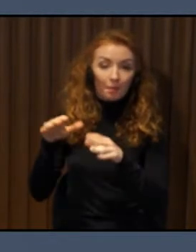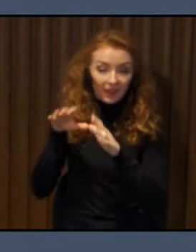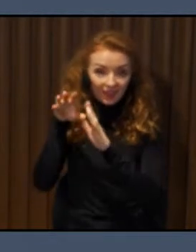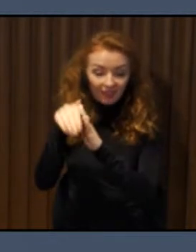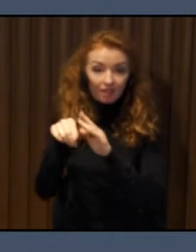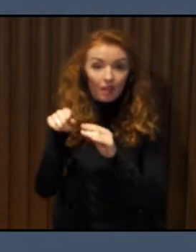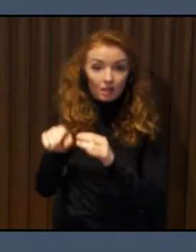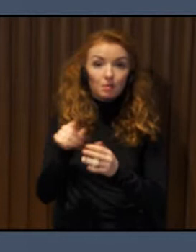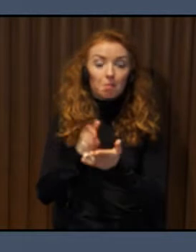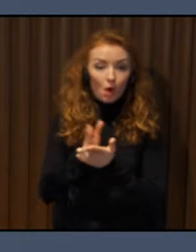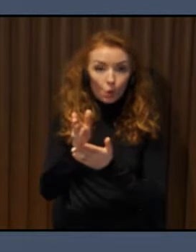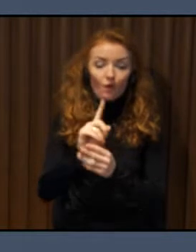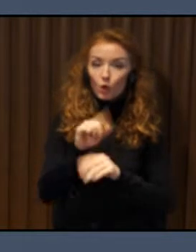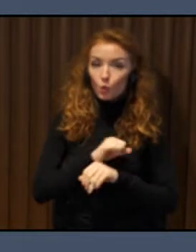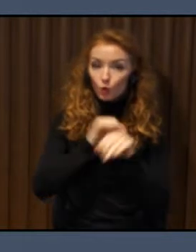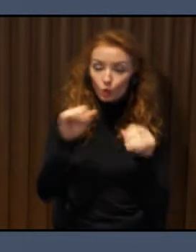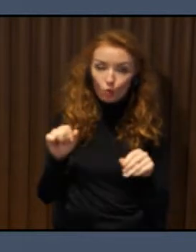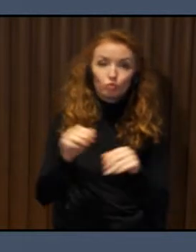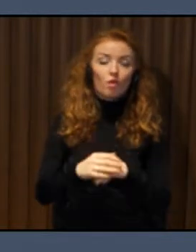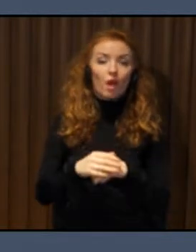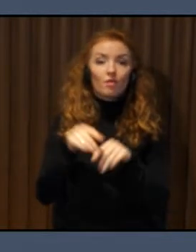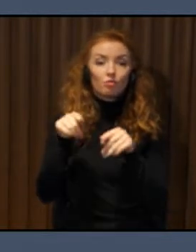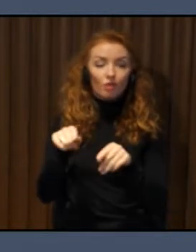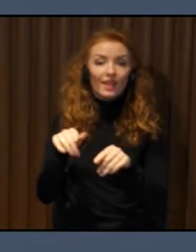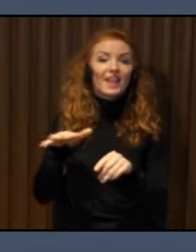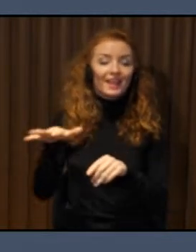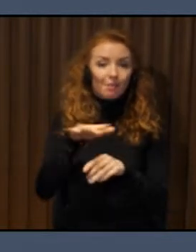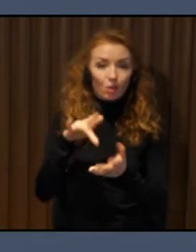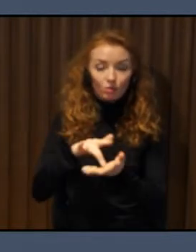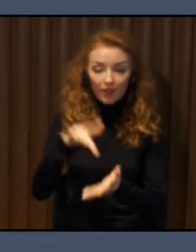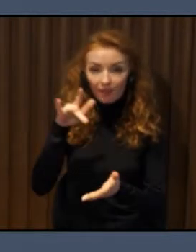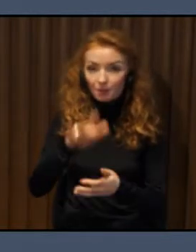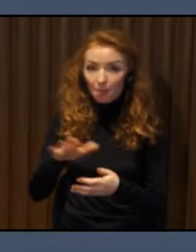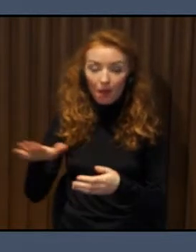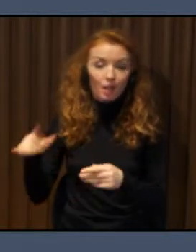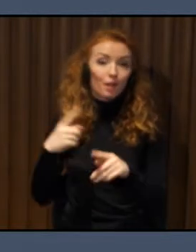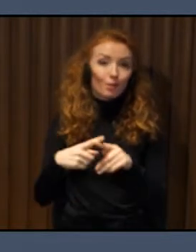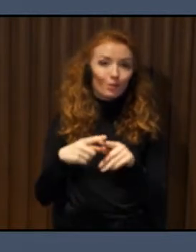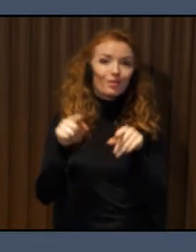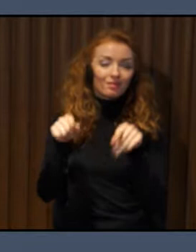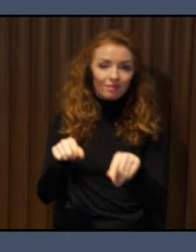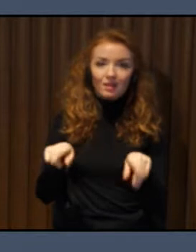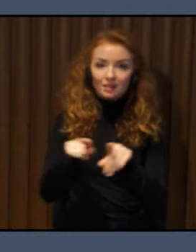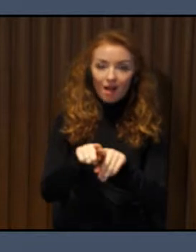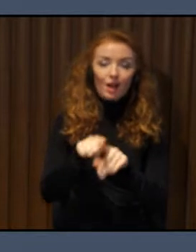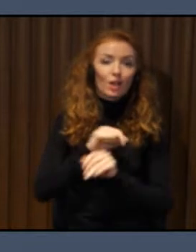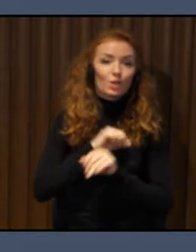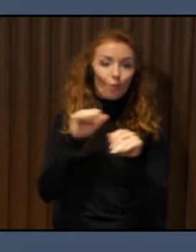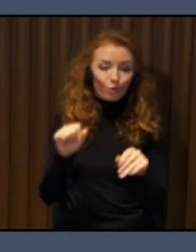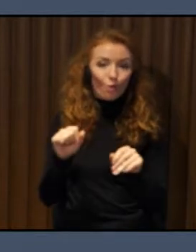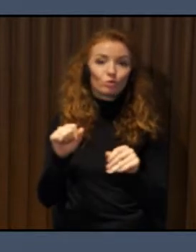for kids and youth with disabilities and their family in Jerusalem. They were in the Eurovision